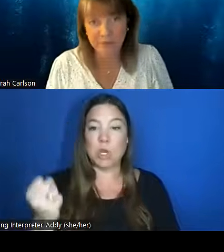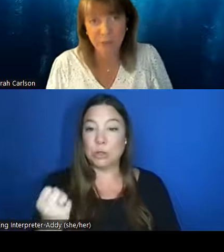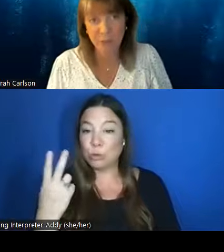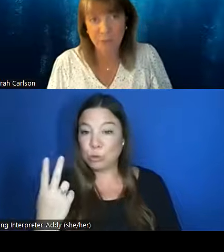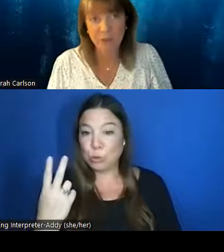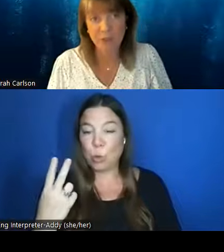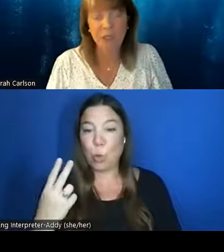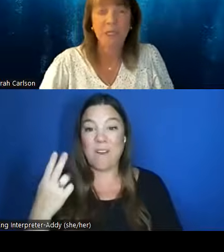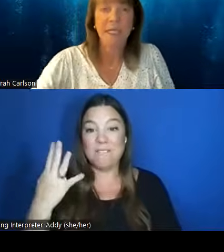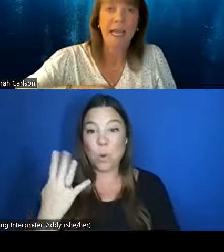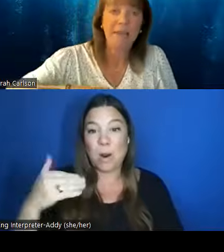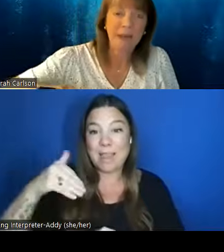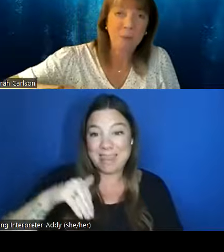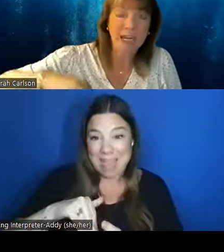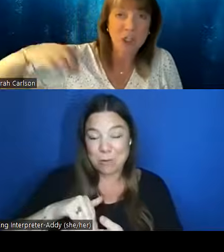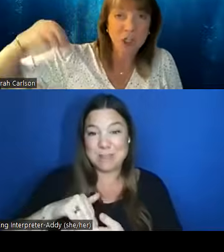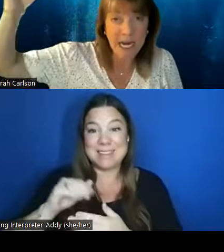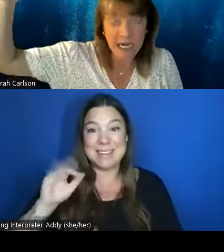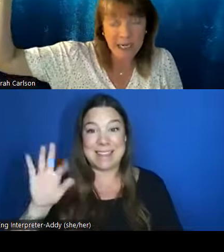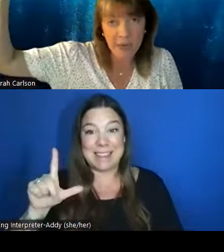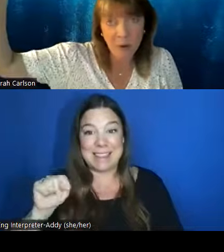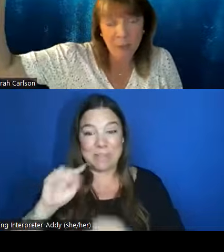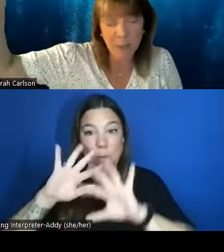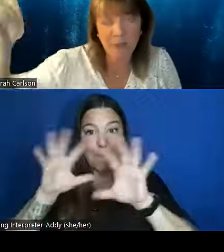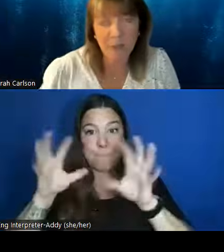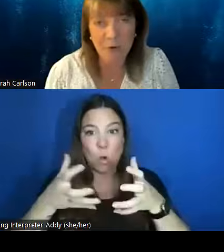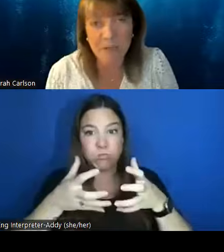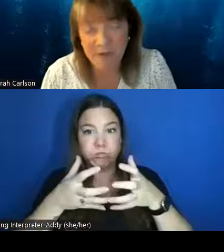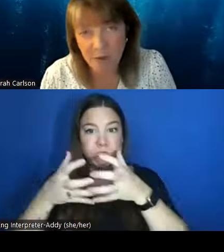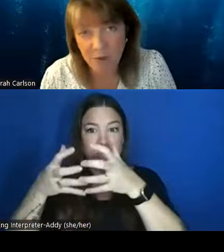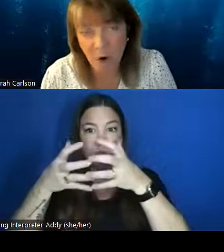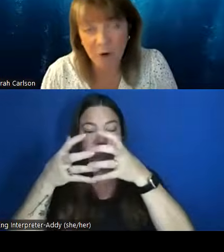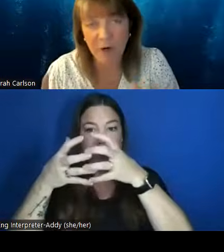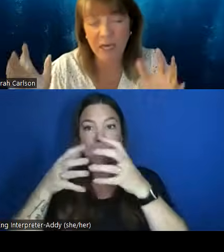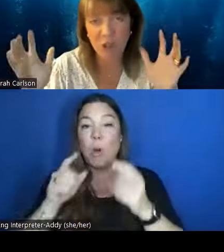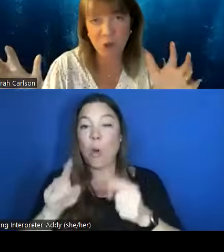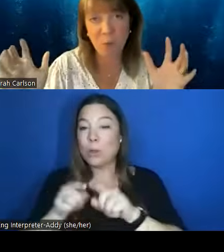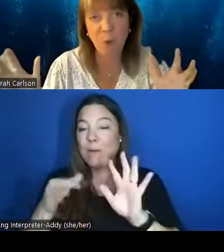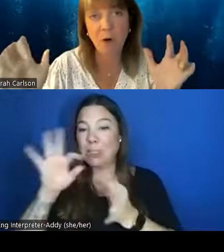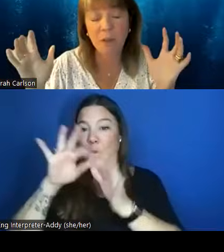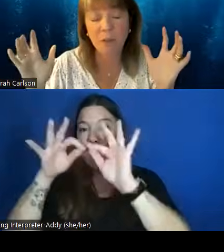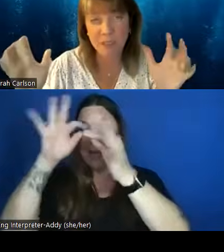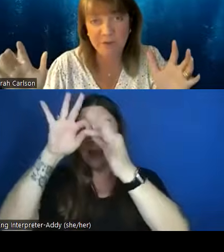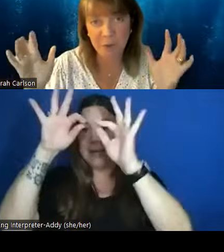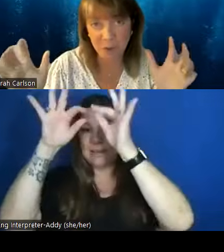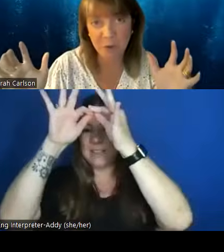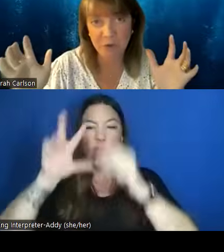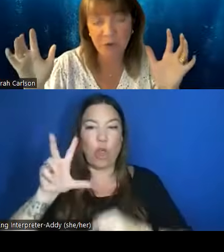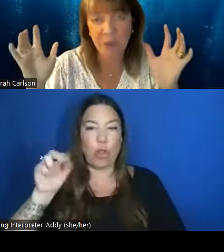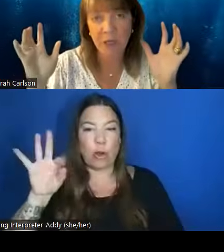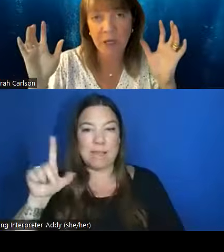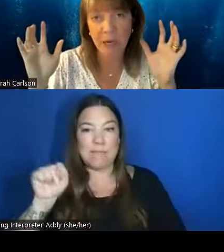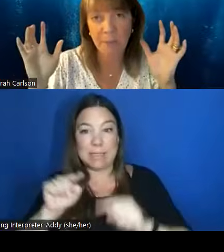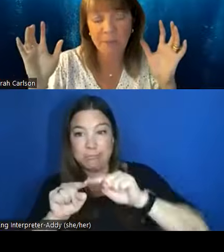4,000-pound lift balloons. And then we had a chain that went up to about 30 feet of water and 2 more lift